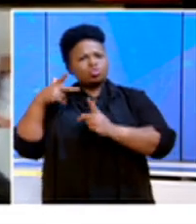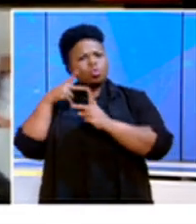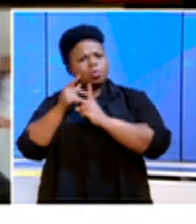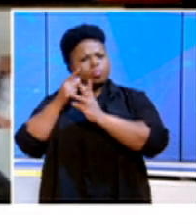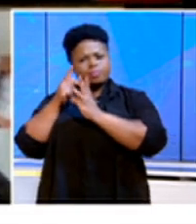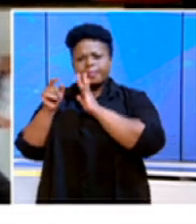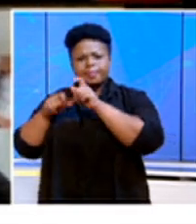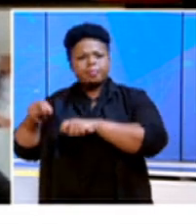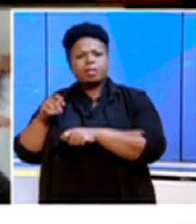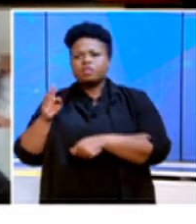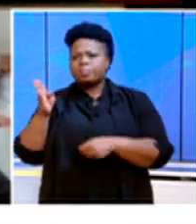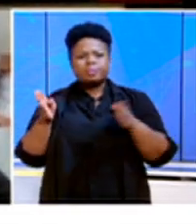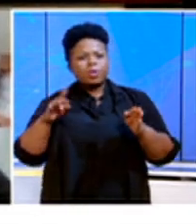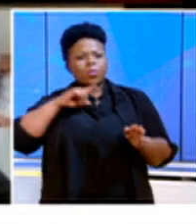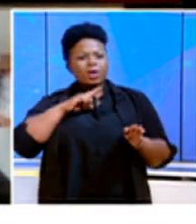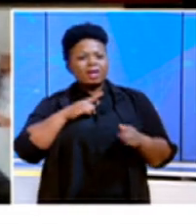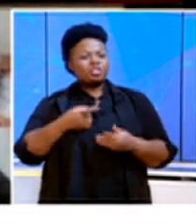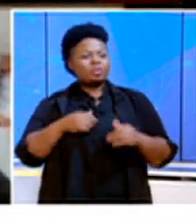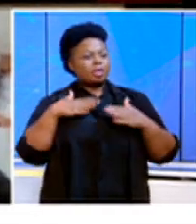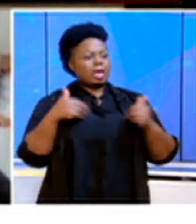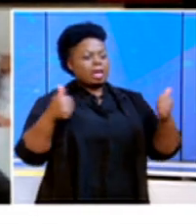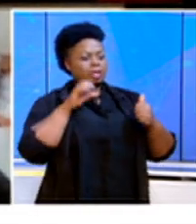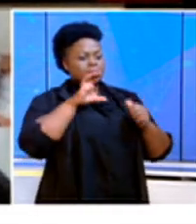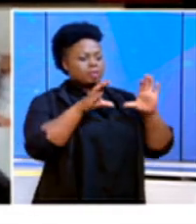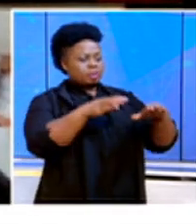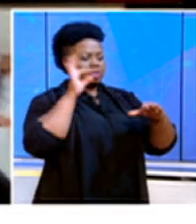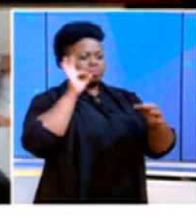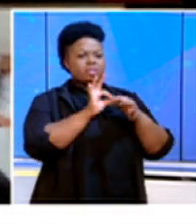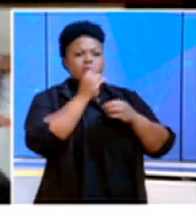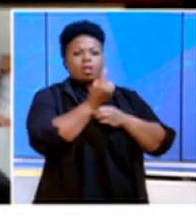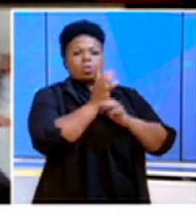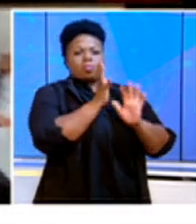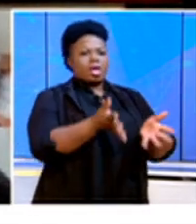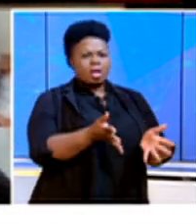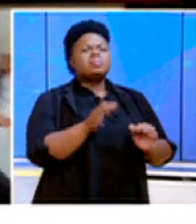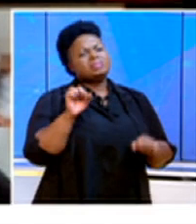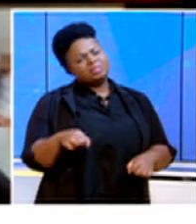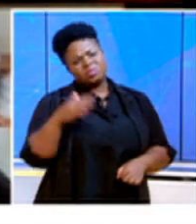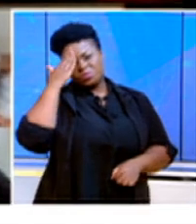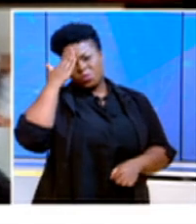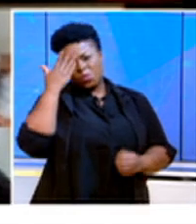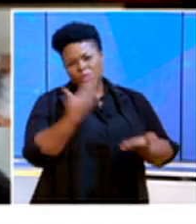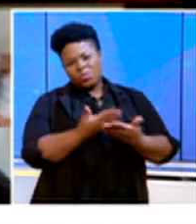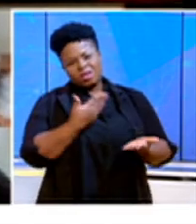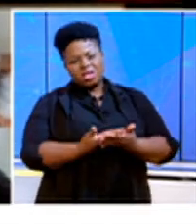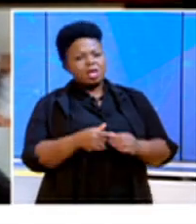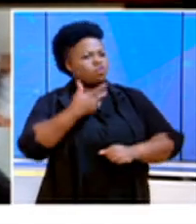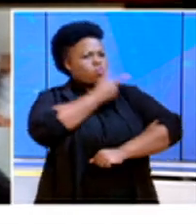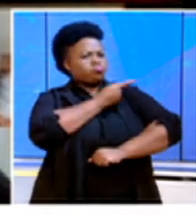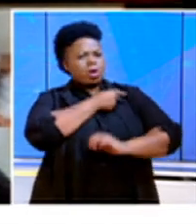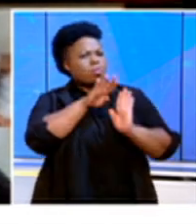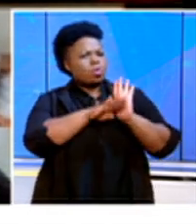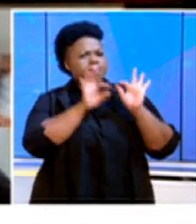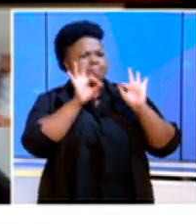those are industries as opposed to the health industry itself, which is clearly quite capable of running a very good